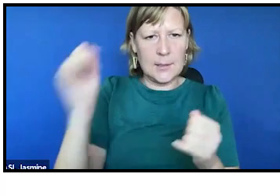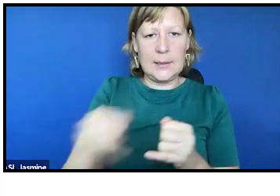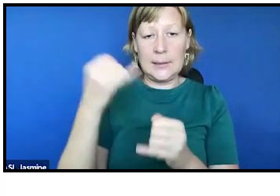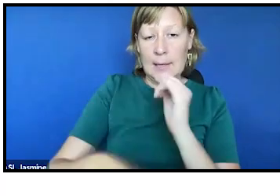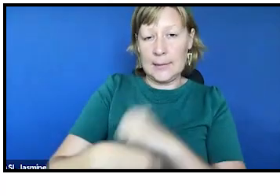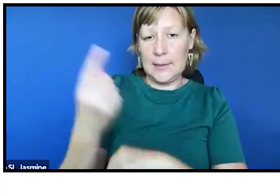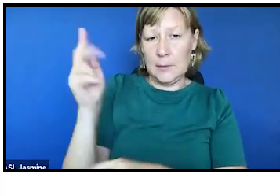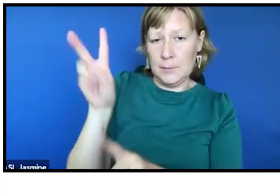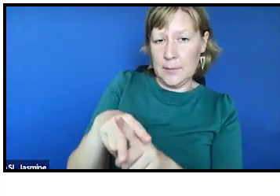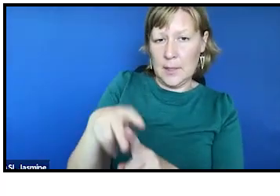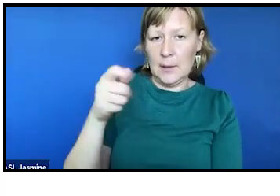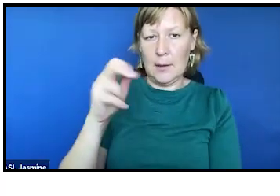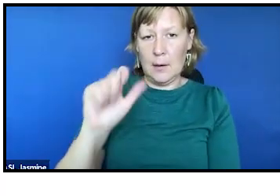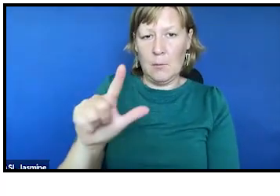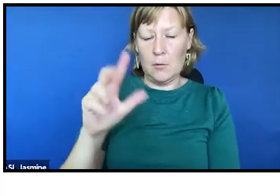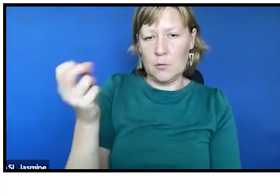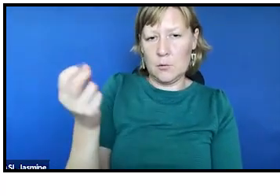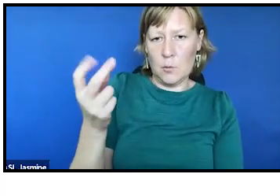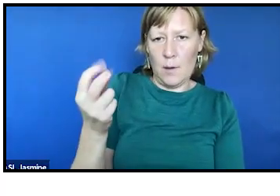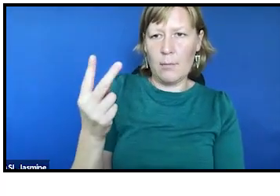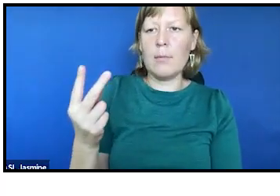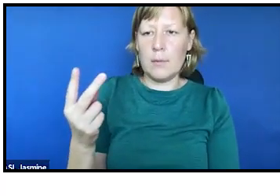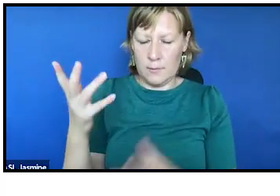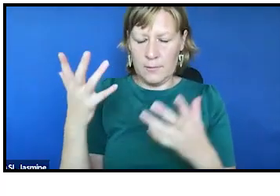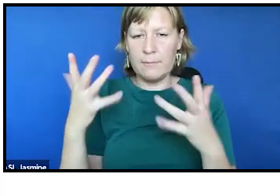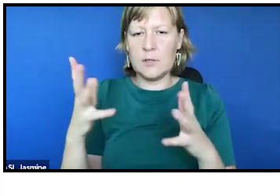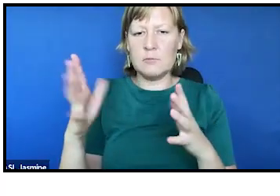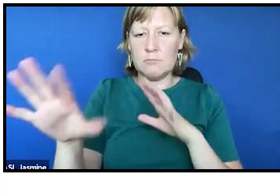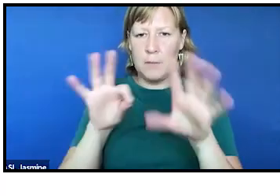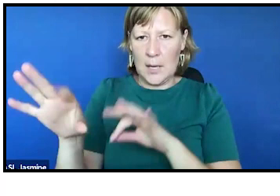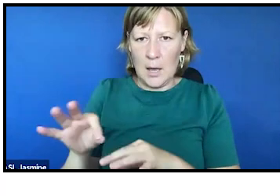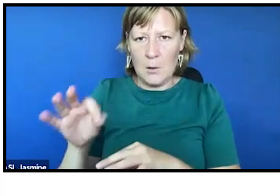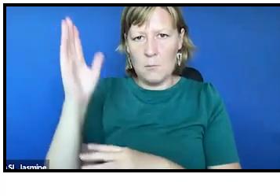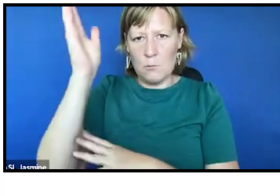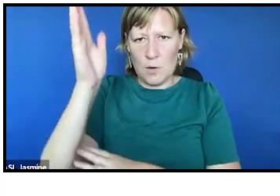We'll update this page with a list of presentations once they've been finalized.